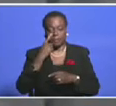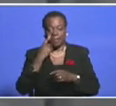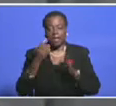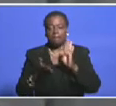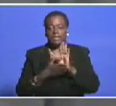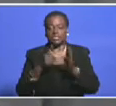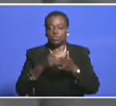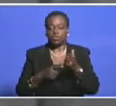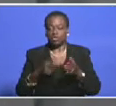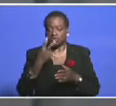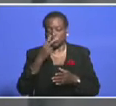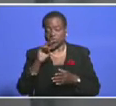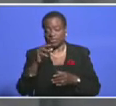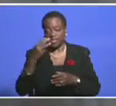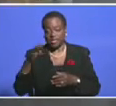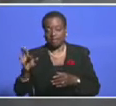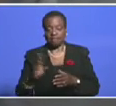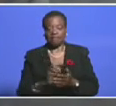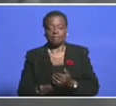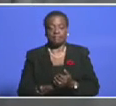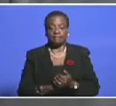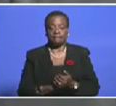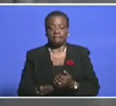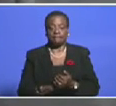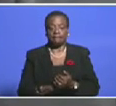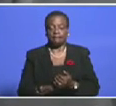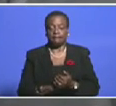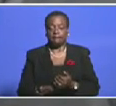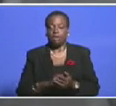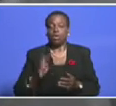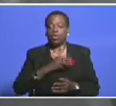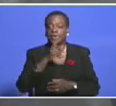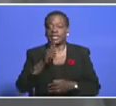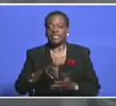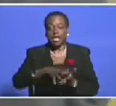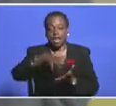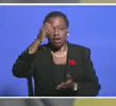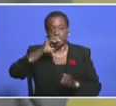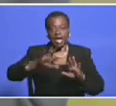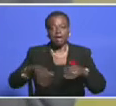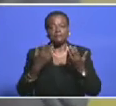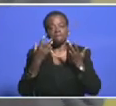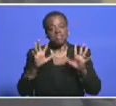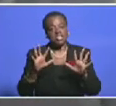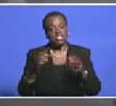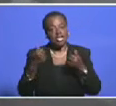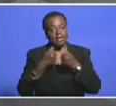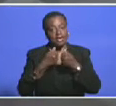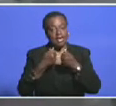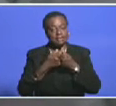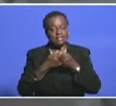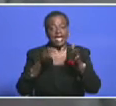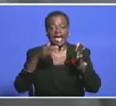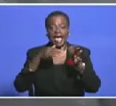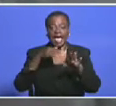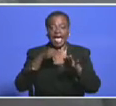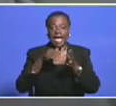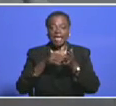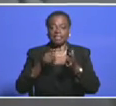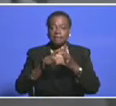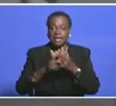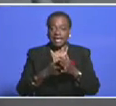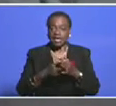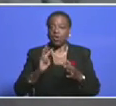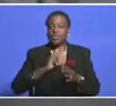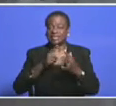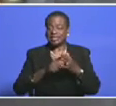have a better showing this weekend. Like I said, we just have to learn how to finish games. You know, at the beginning of every game, we